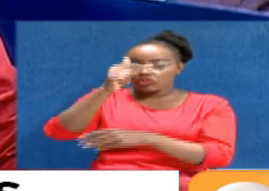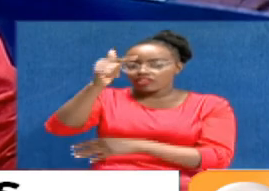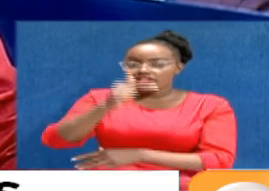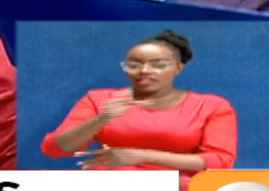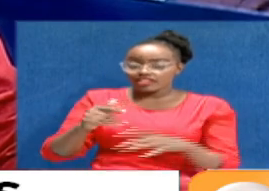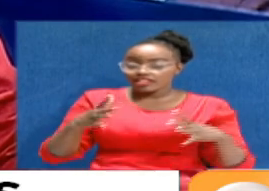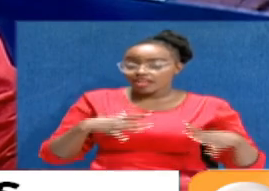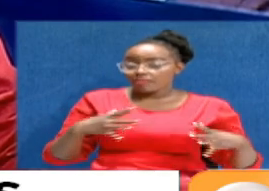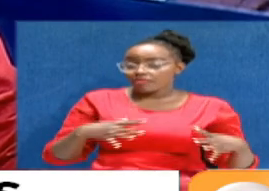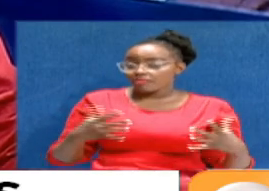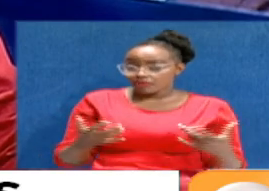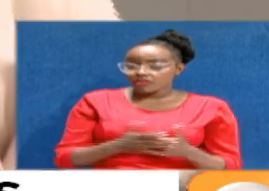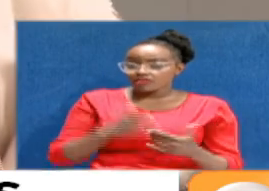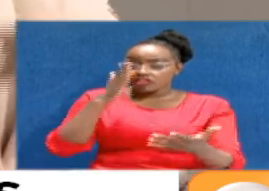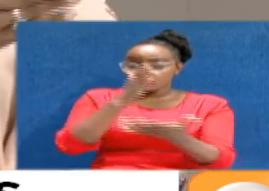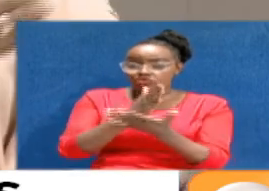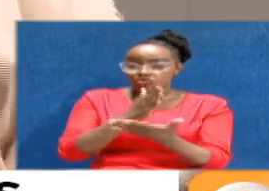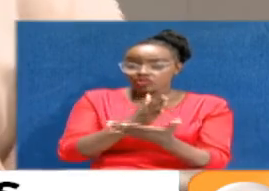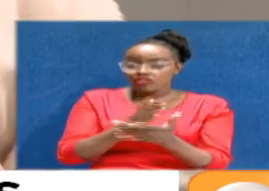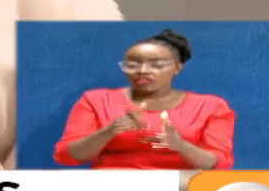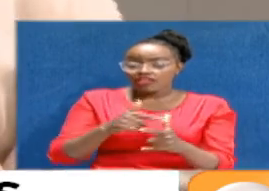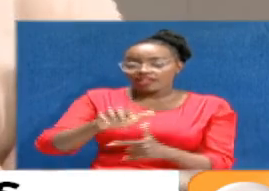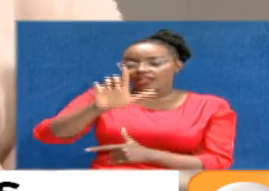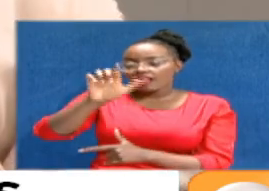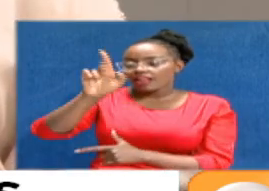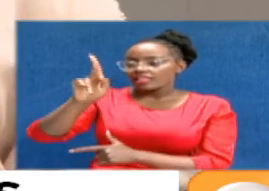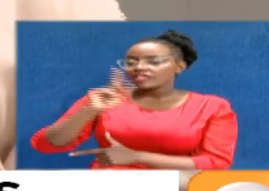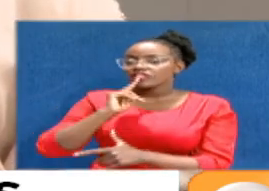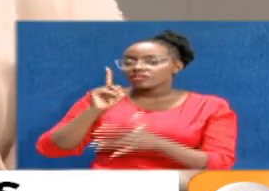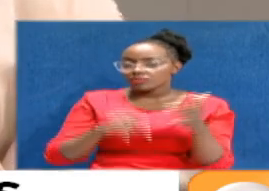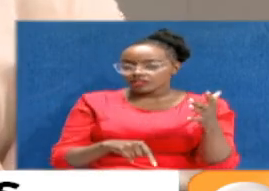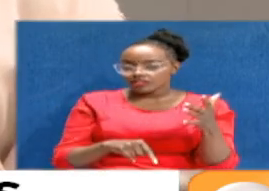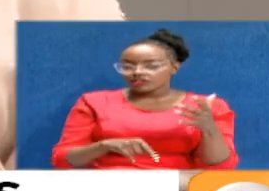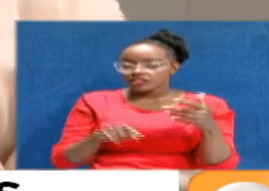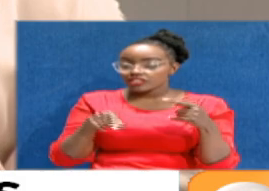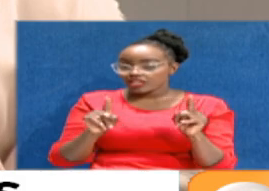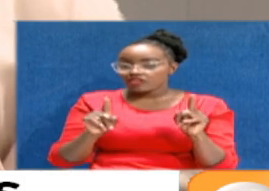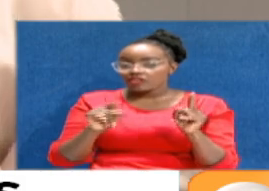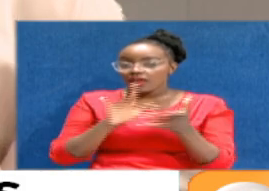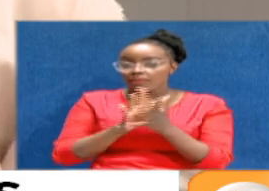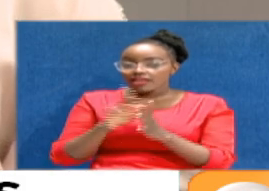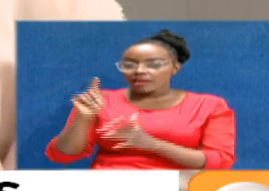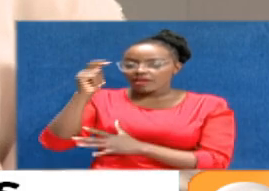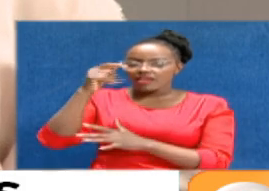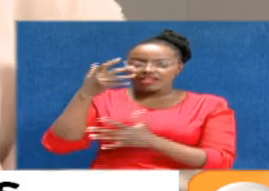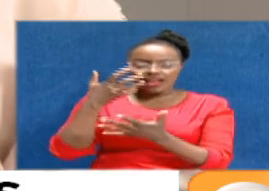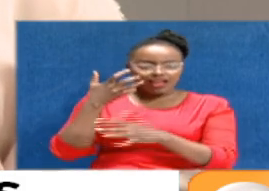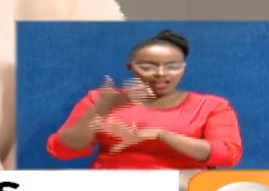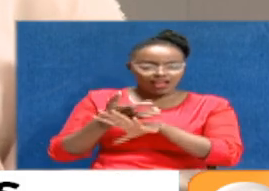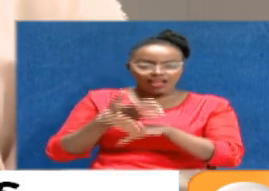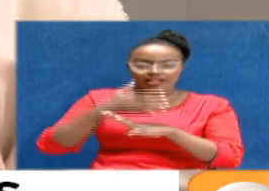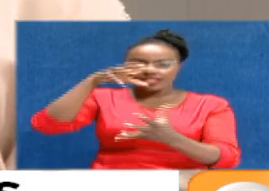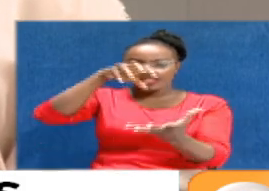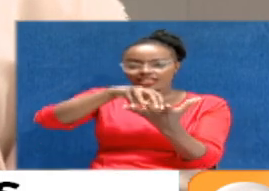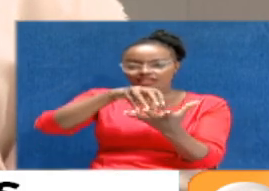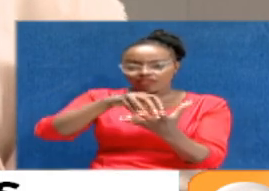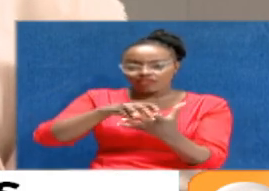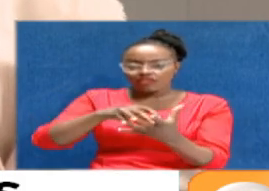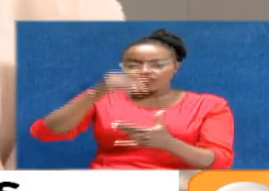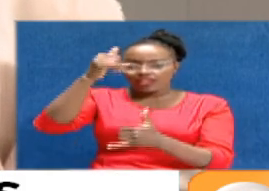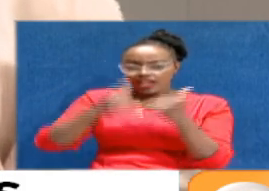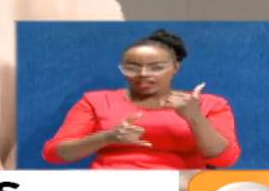Tanzanian public. That's true, Joe. And Linus just said that she became the president under very difficult circumstances.